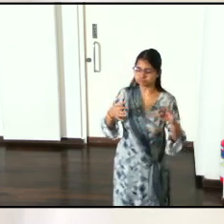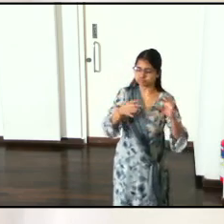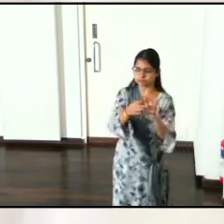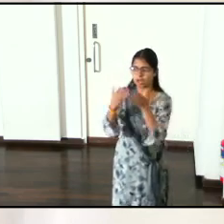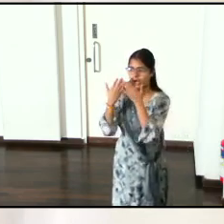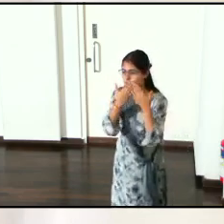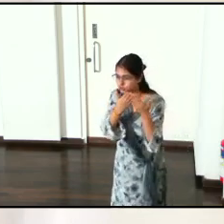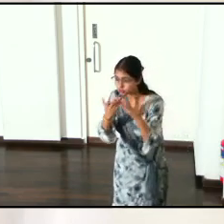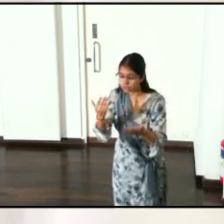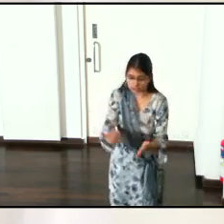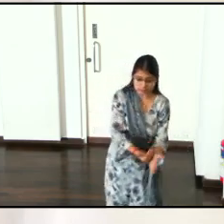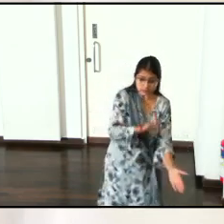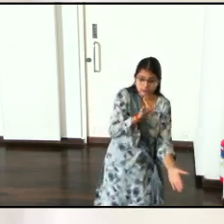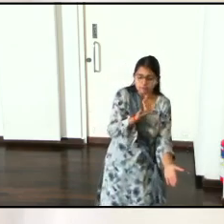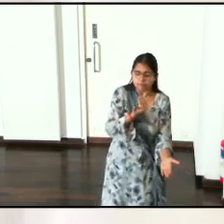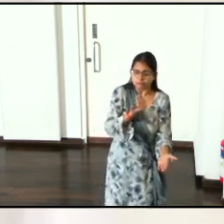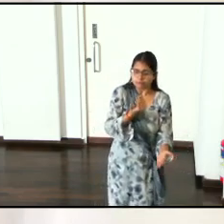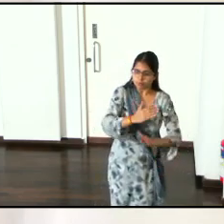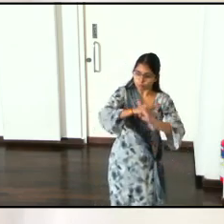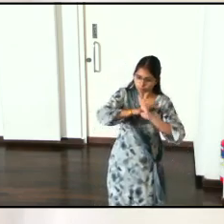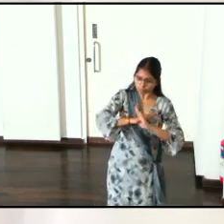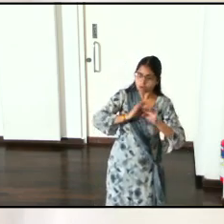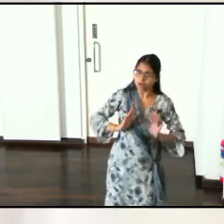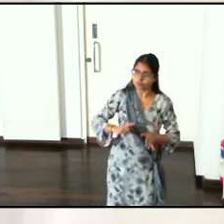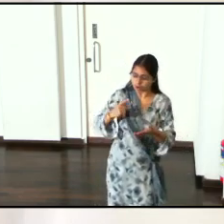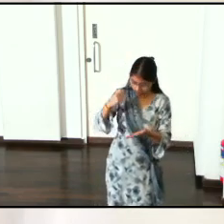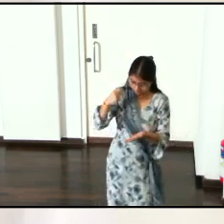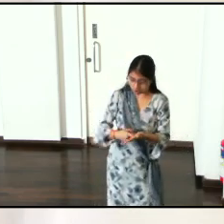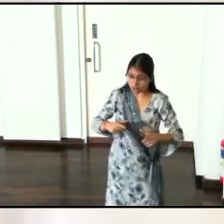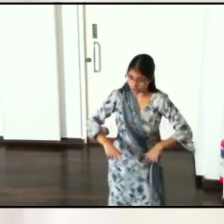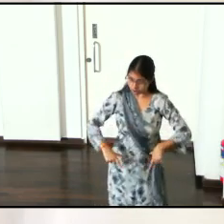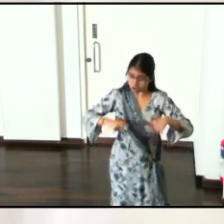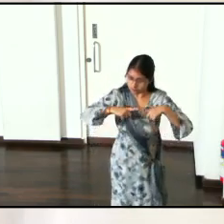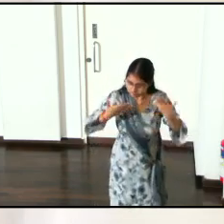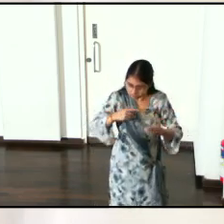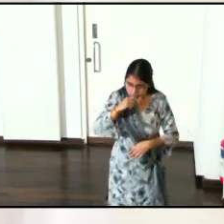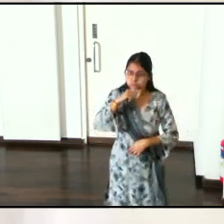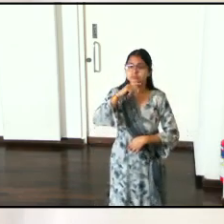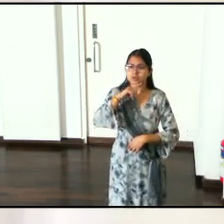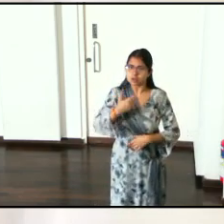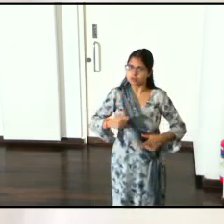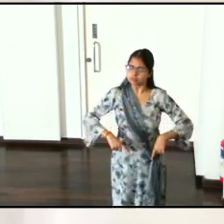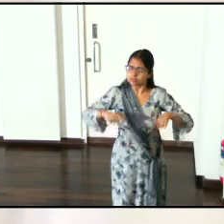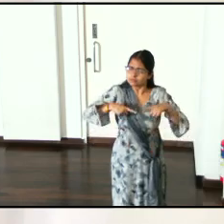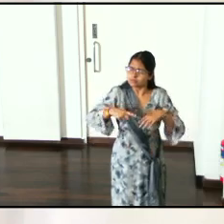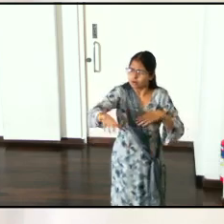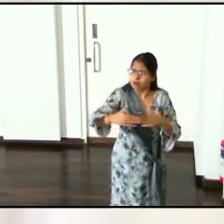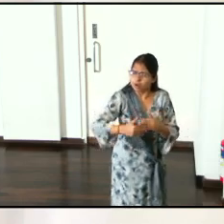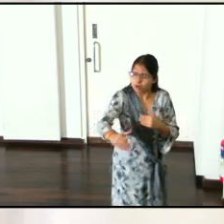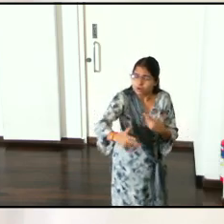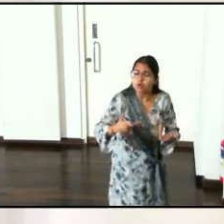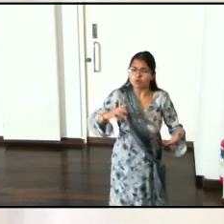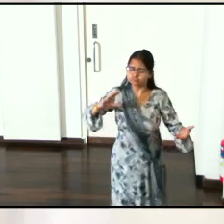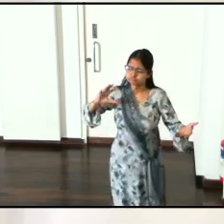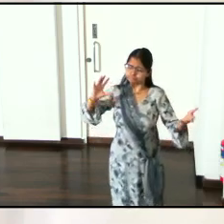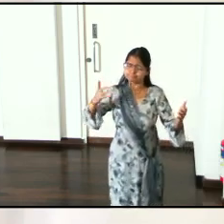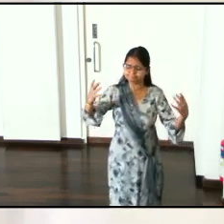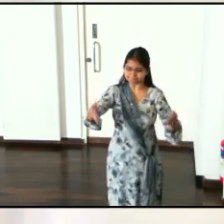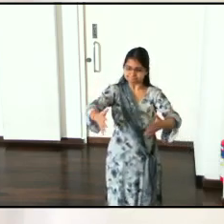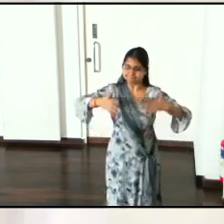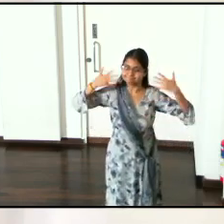education, safety, the right to life and dignity and livelihood, to the environment,